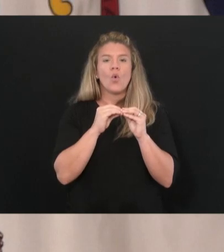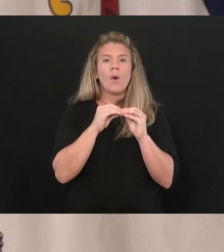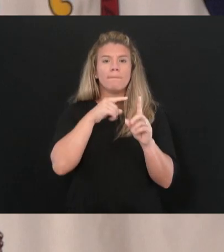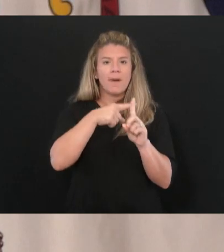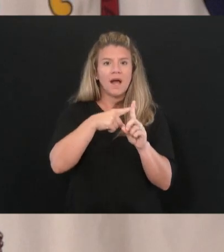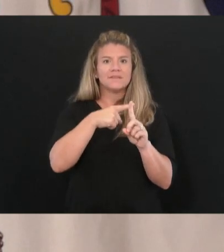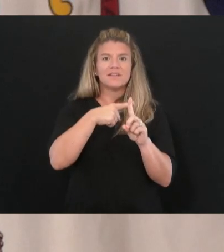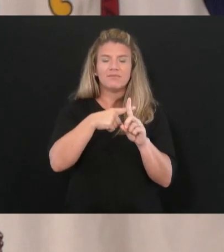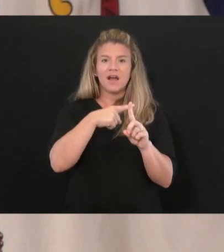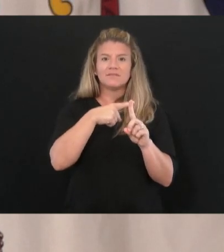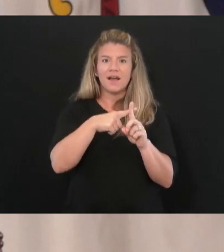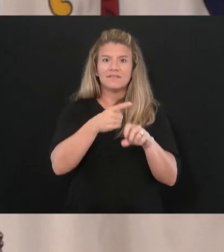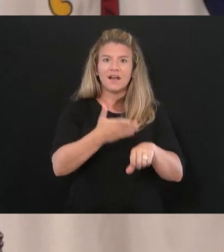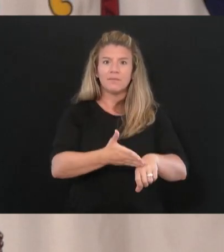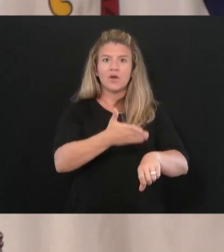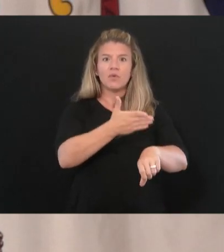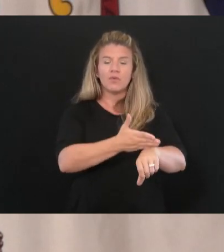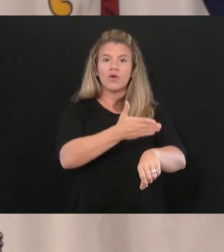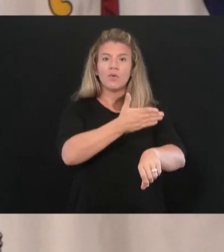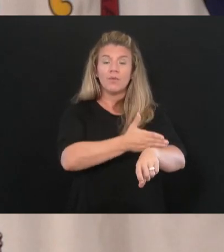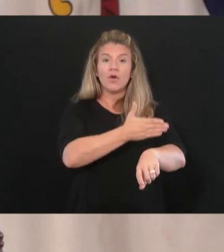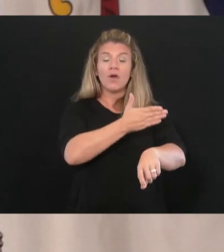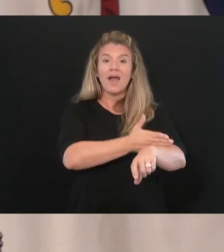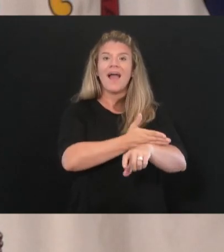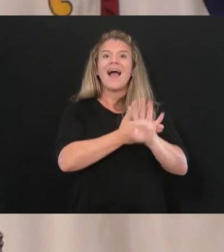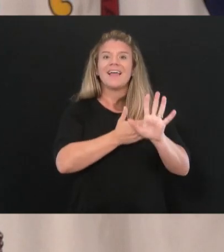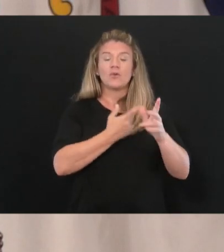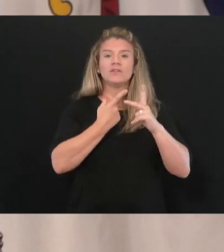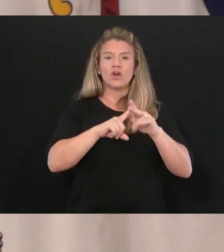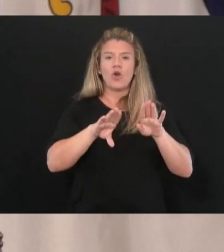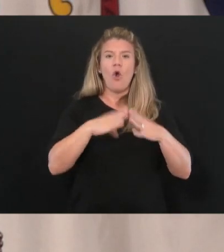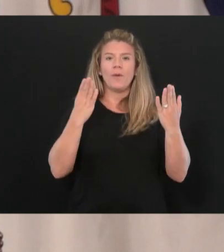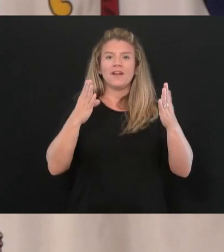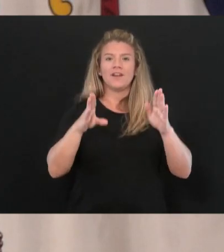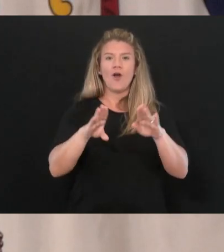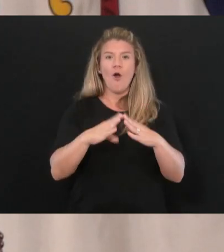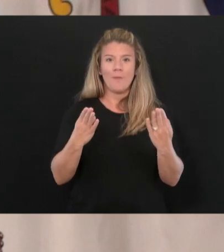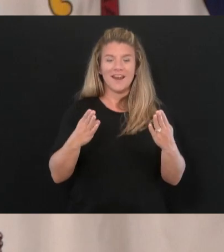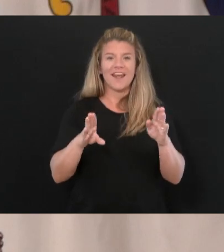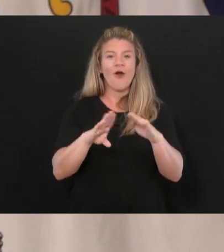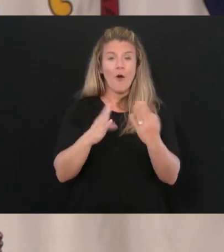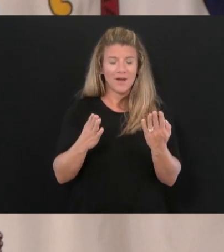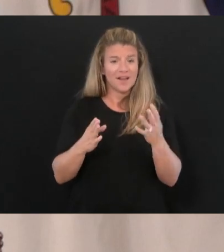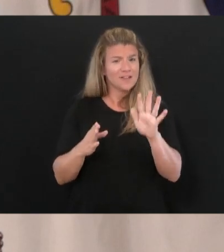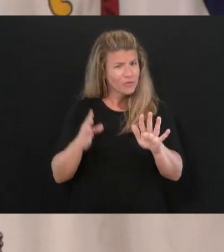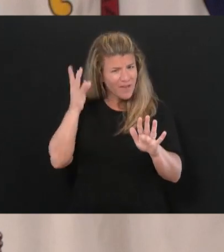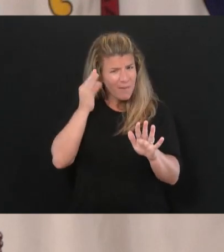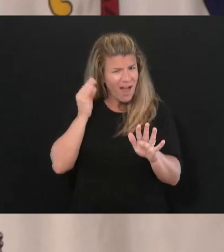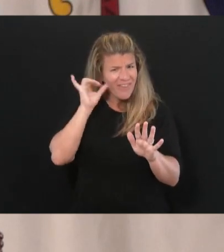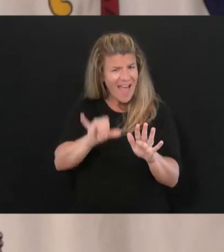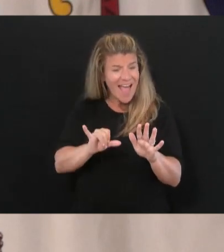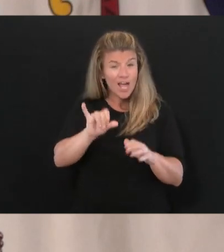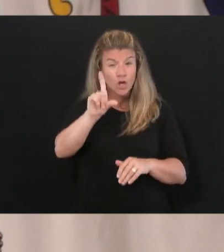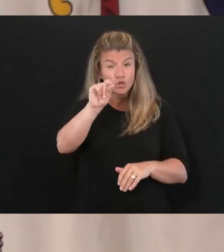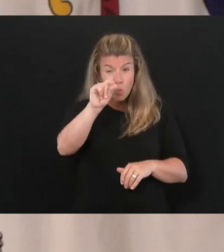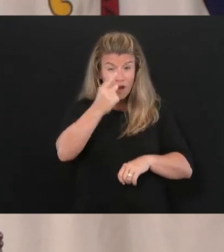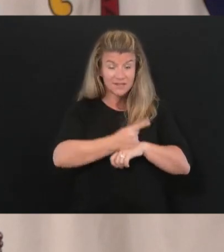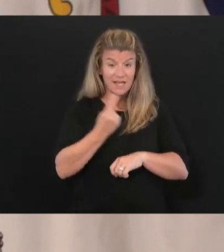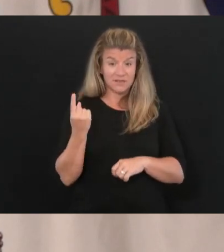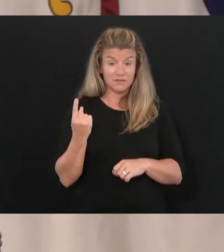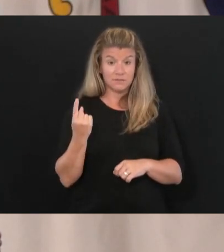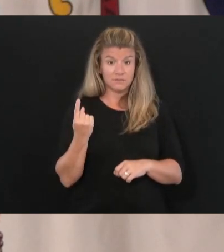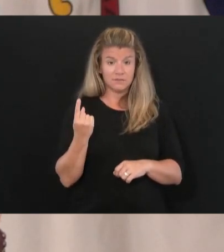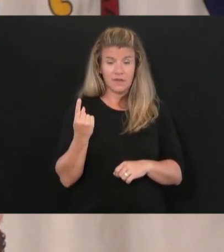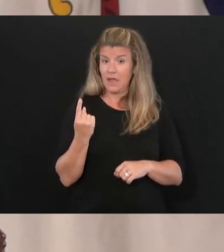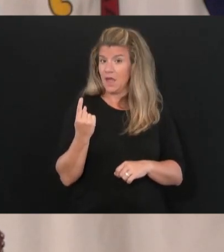positive way, and we started to reopen. Now, think about that. 20 days.